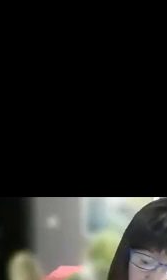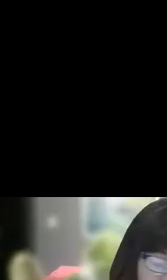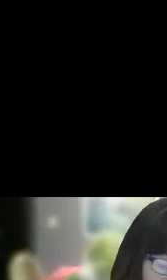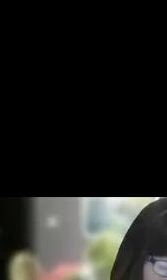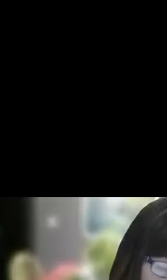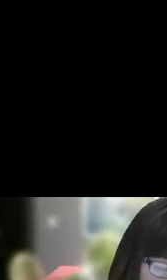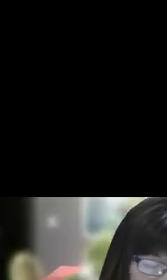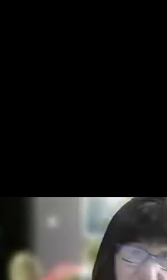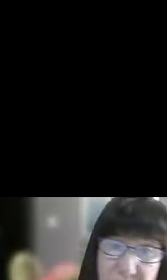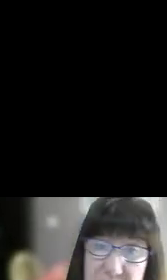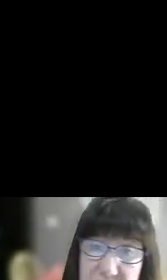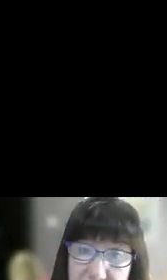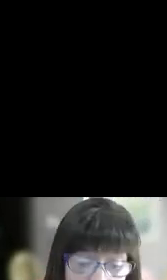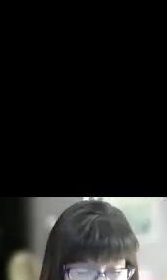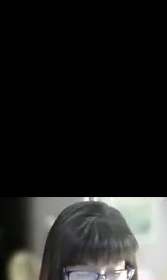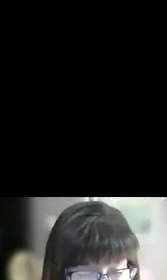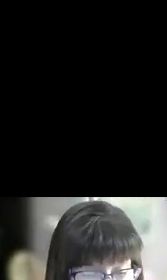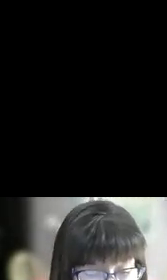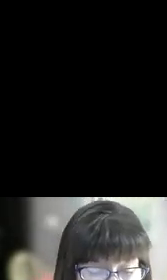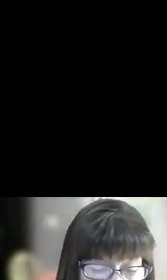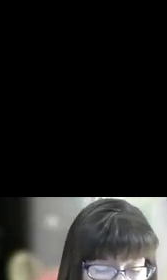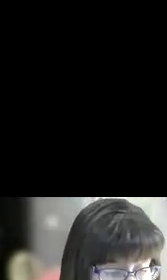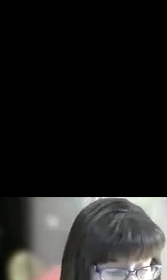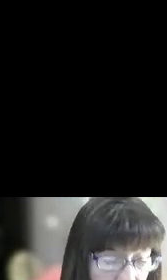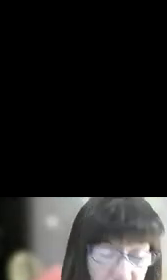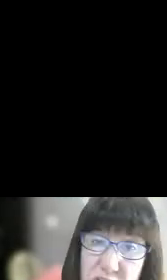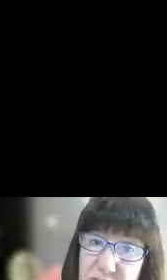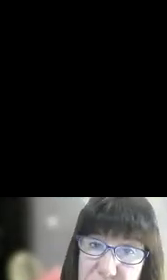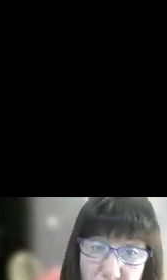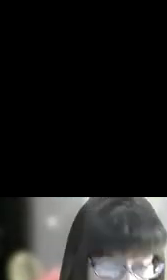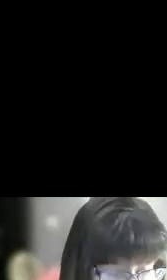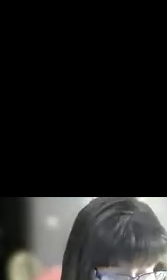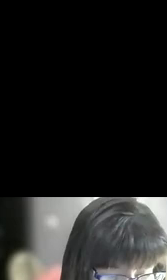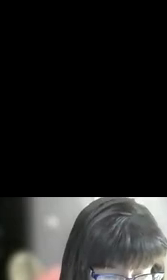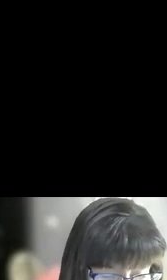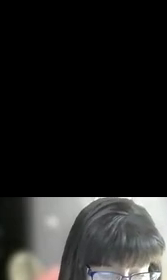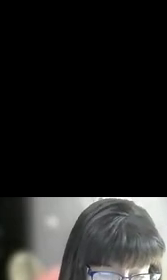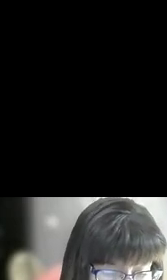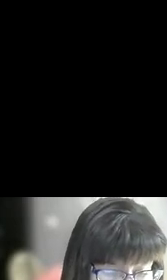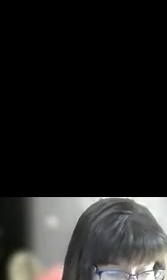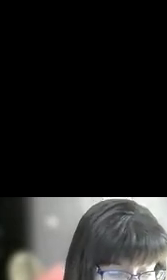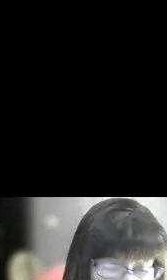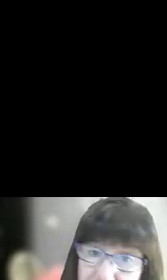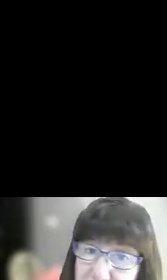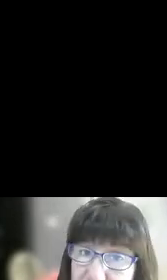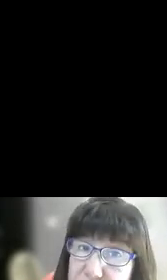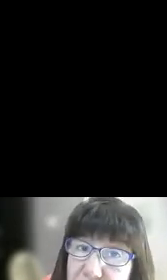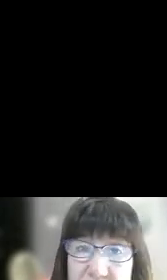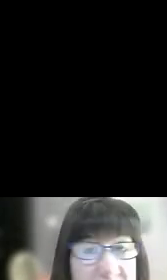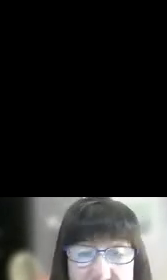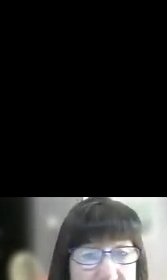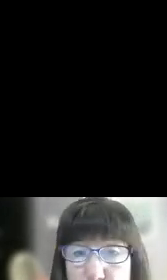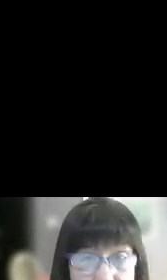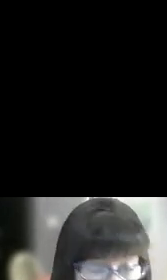To continue to get yourself acclimated to the Faculty of Arts, I'd also like to encourage you to visit our web pages where you can find information on the things we've